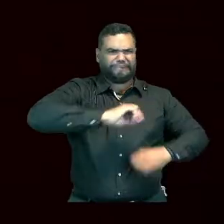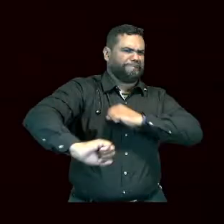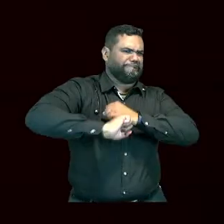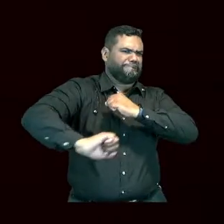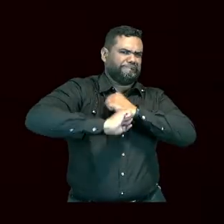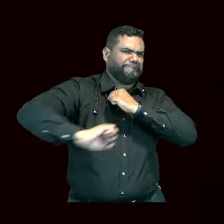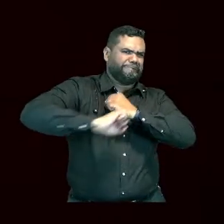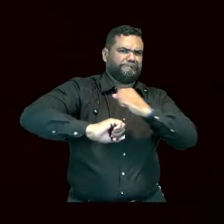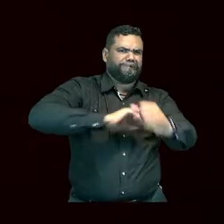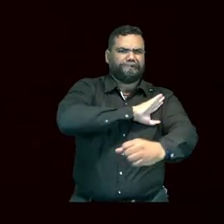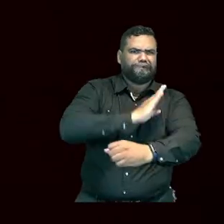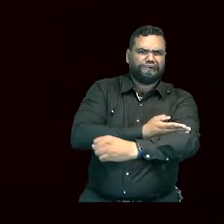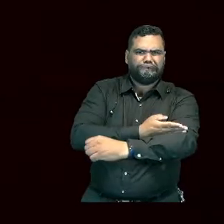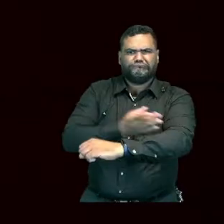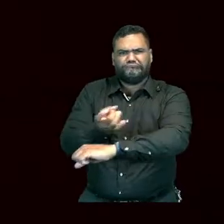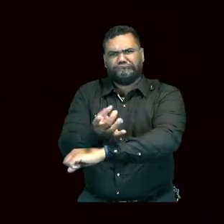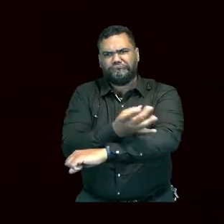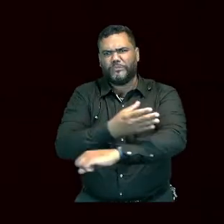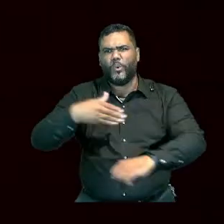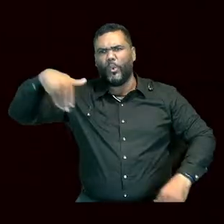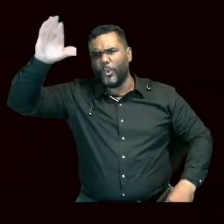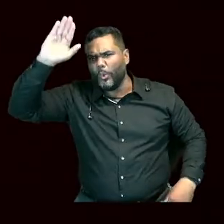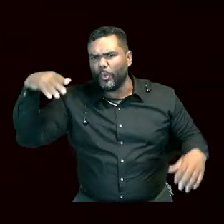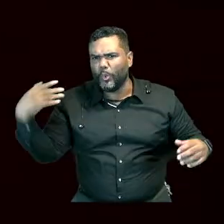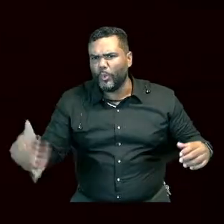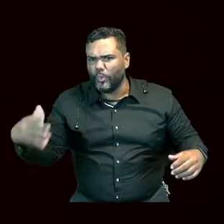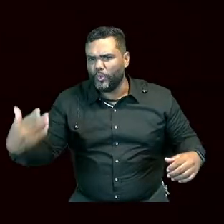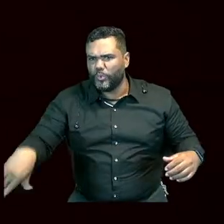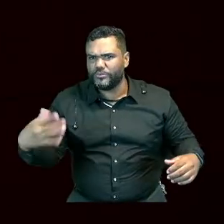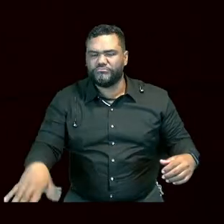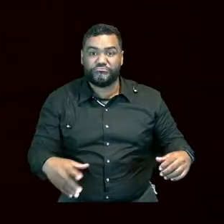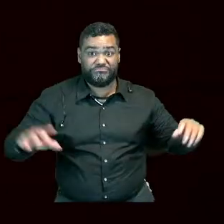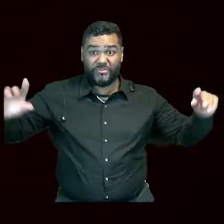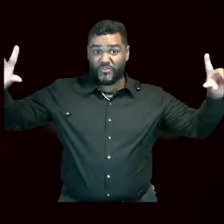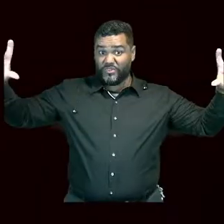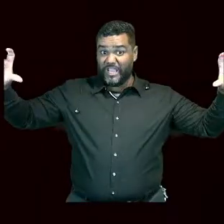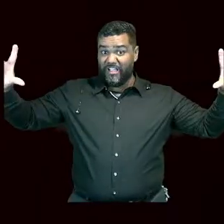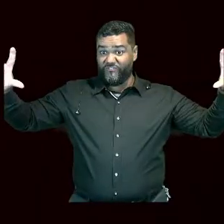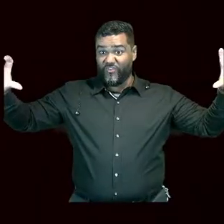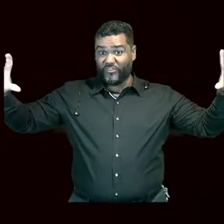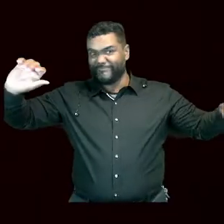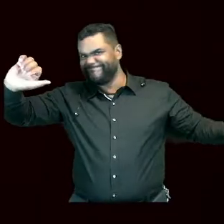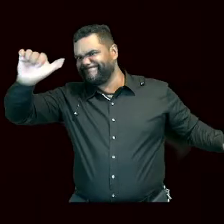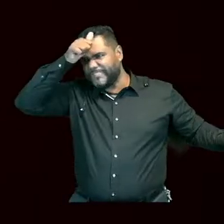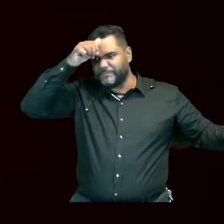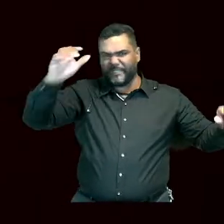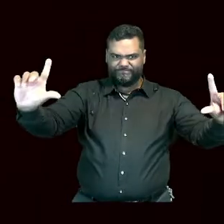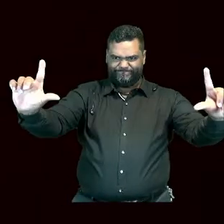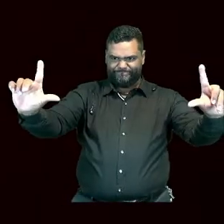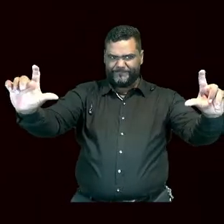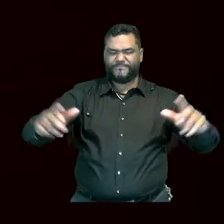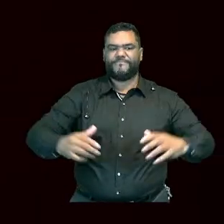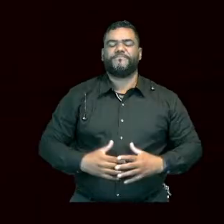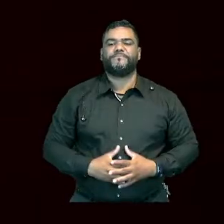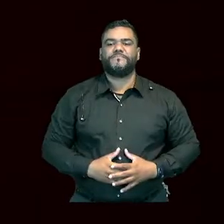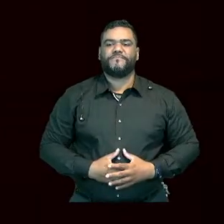joined us during this second dialogue space. We will take the official photo of this panel.